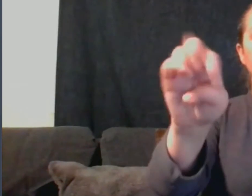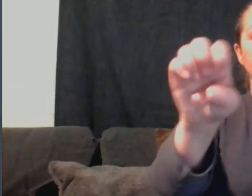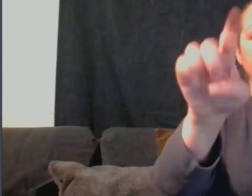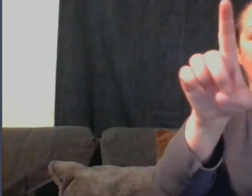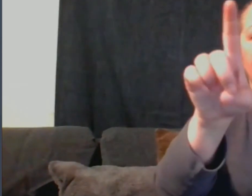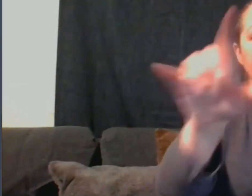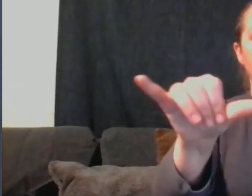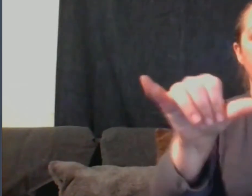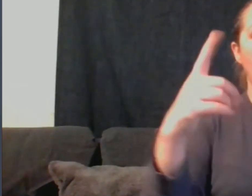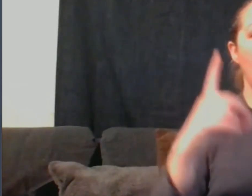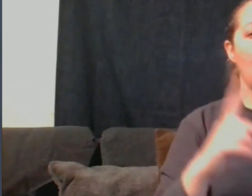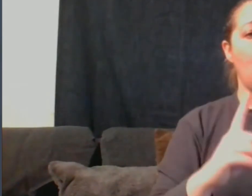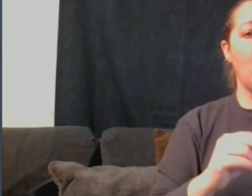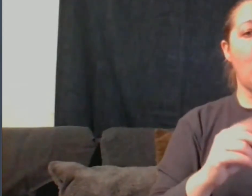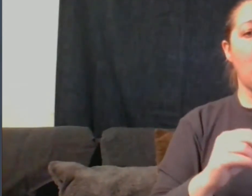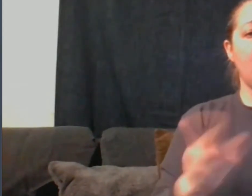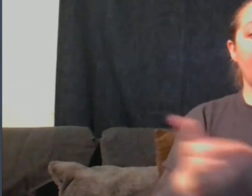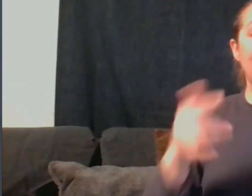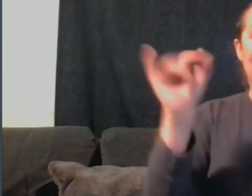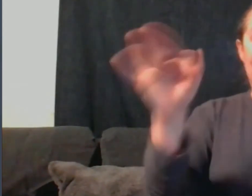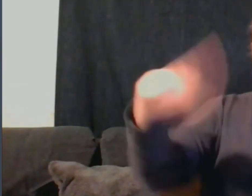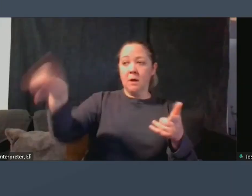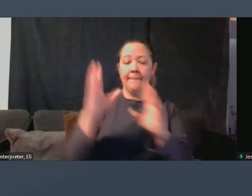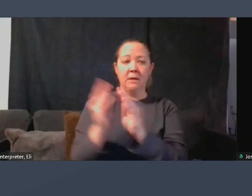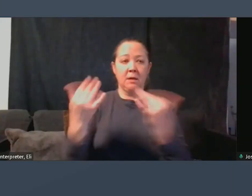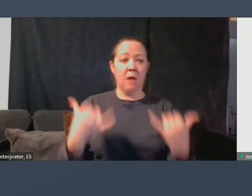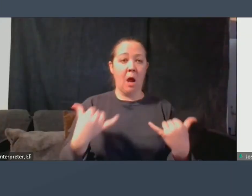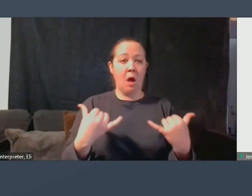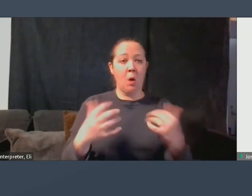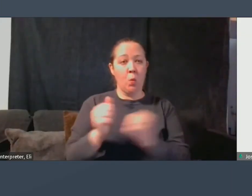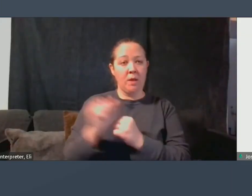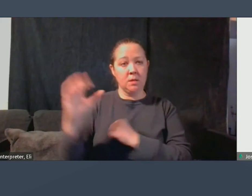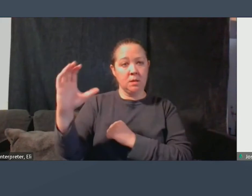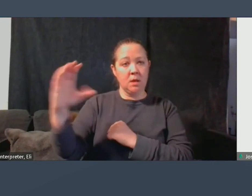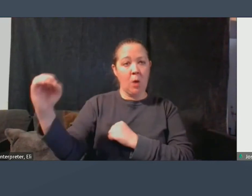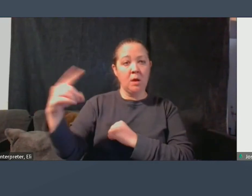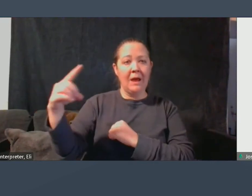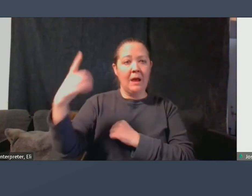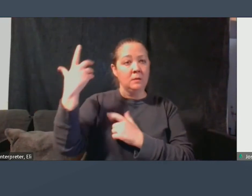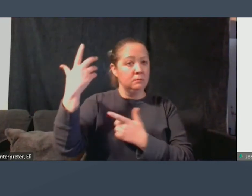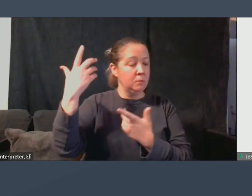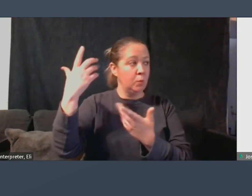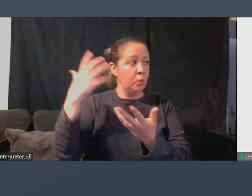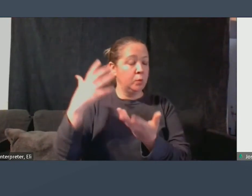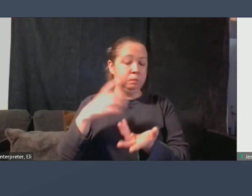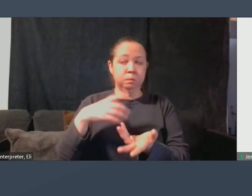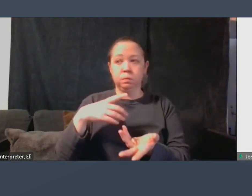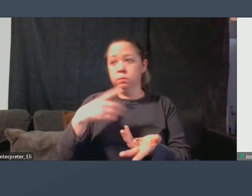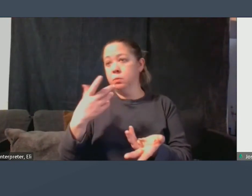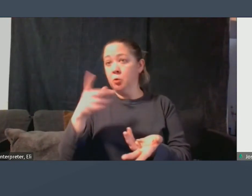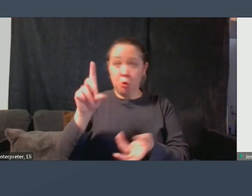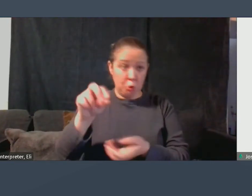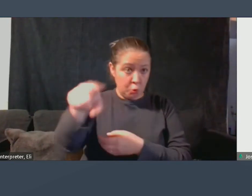county now, do you think the county will, and I guess they're meeting with the county executive or whomever, do you think